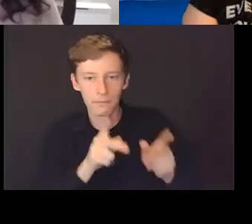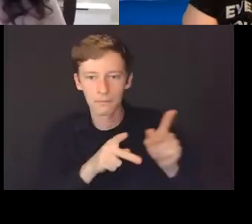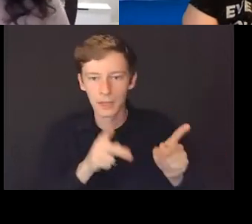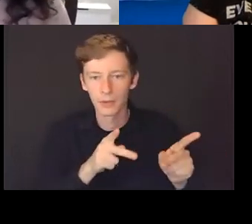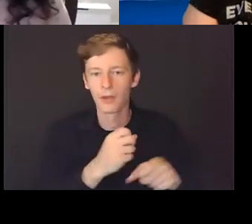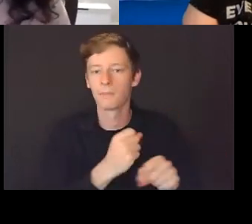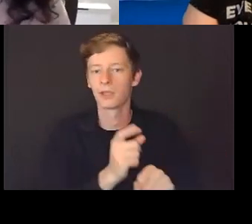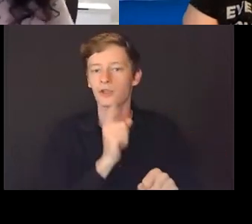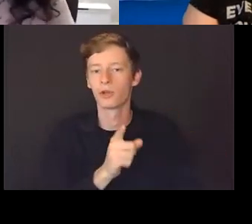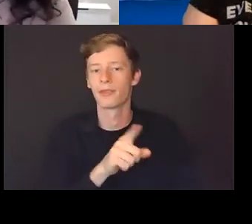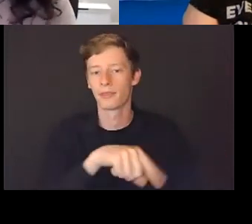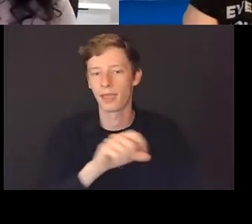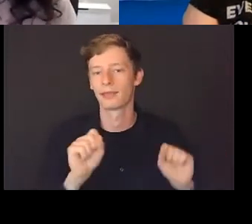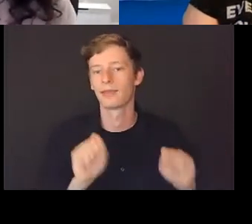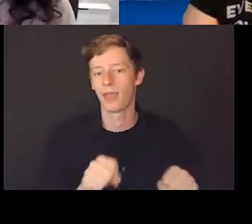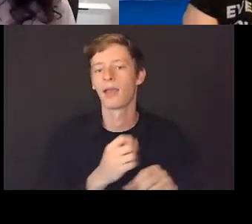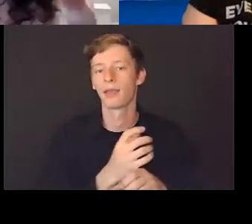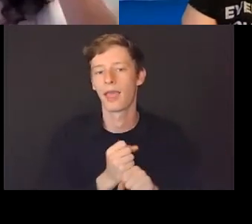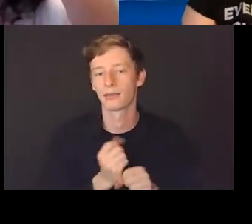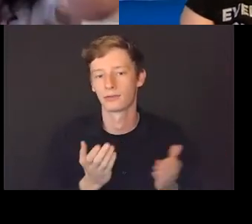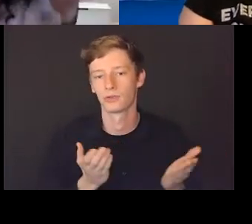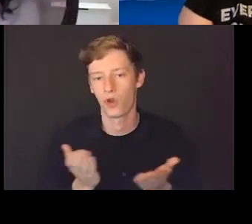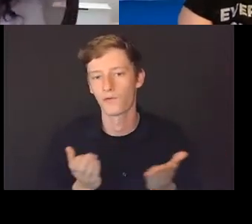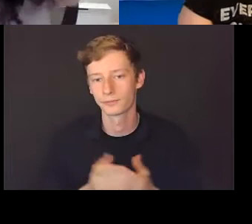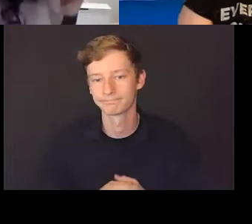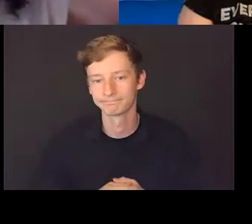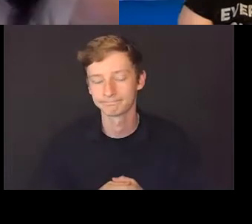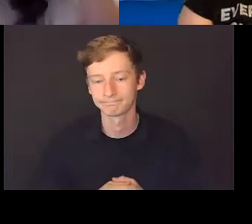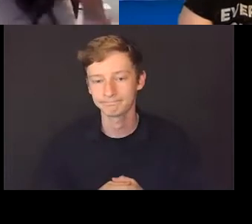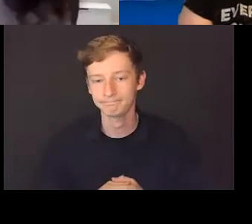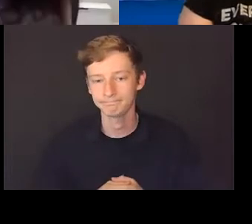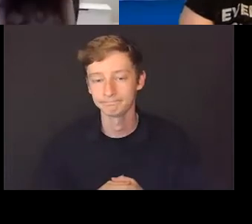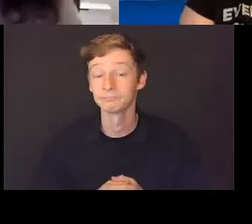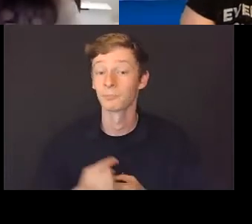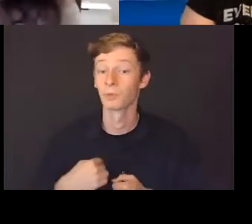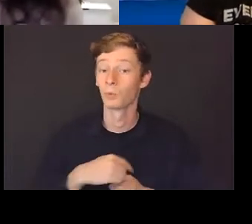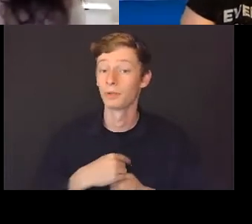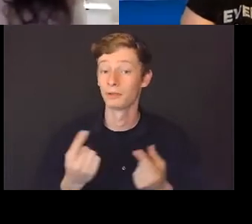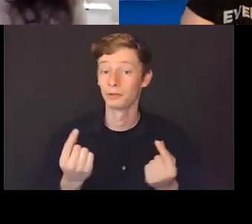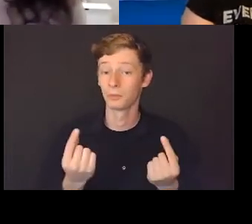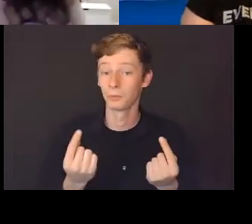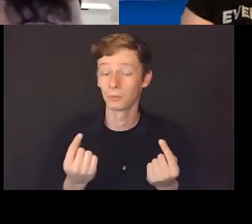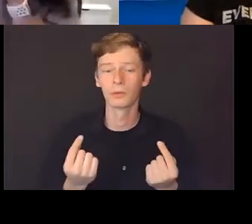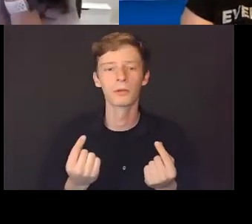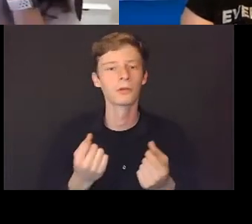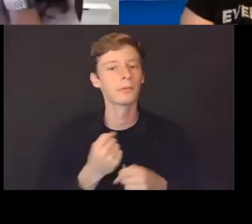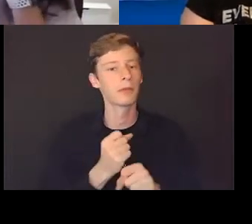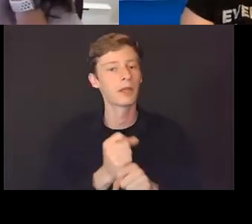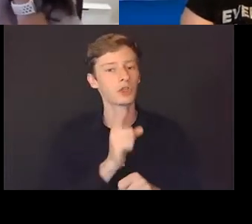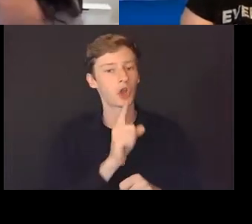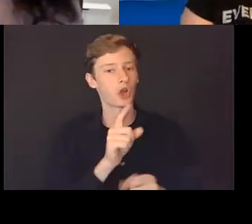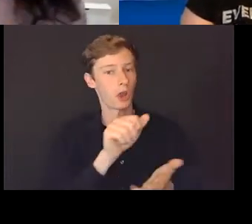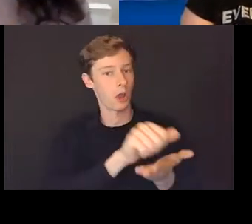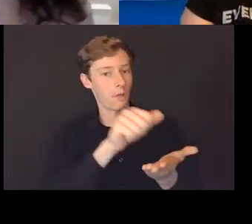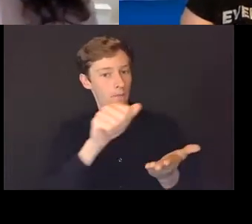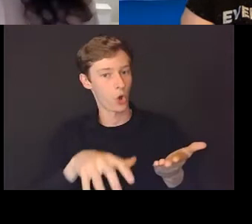those services. A lot of what we do is working to normalize abortion as healthcare,